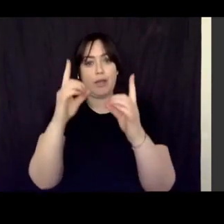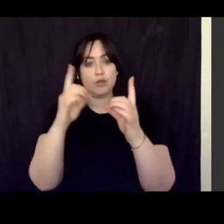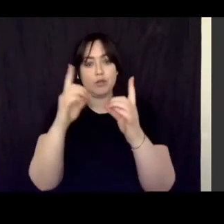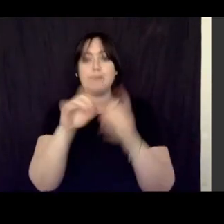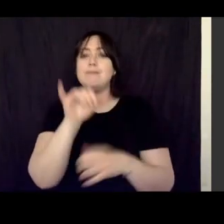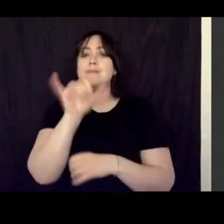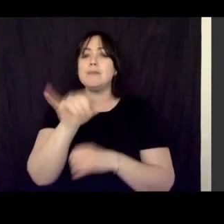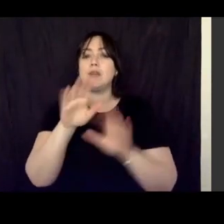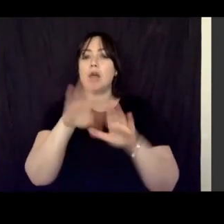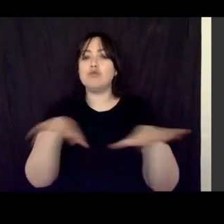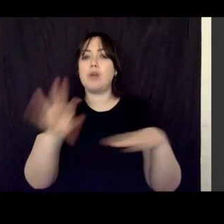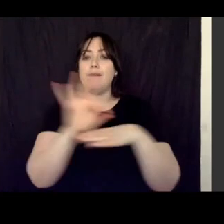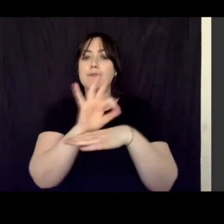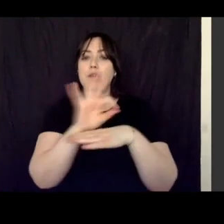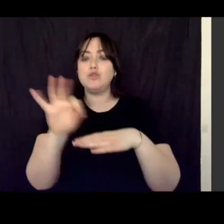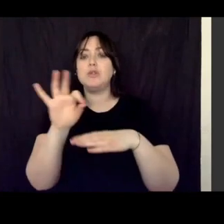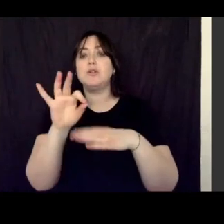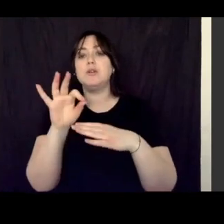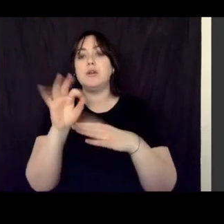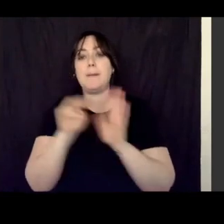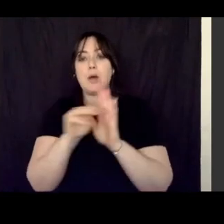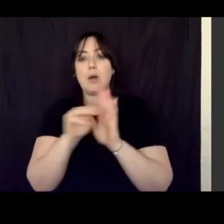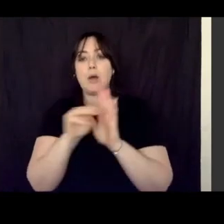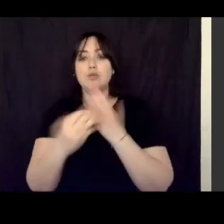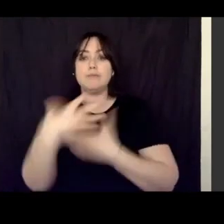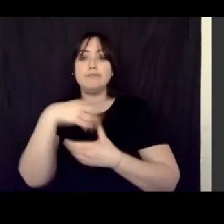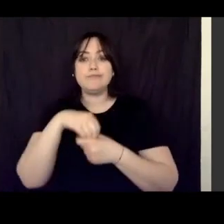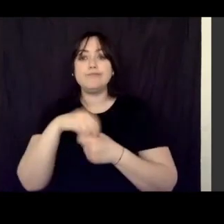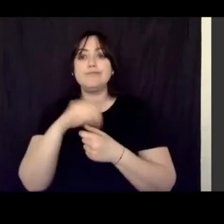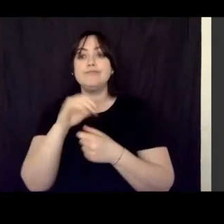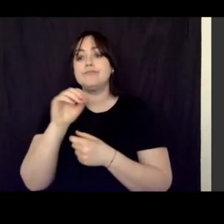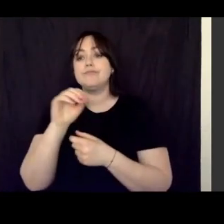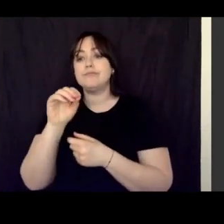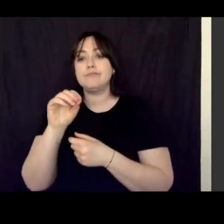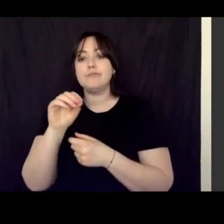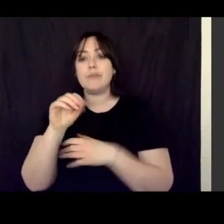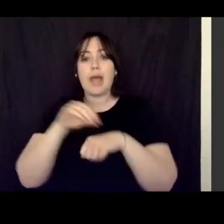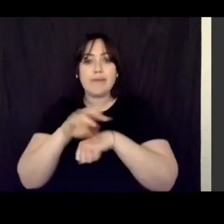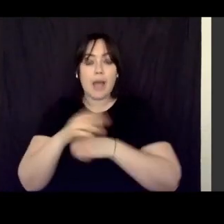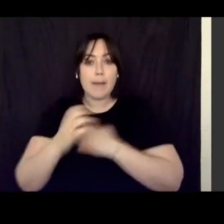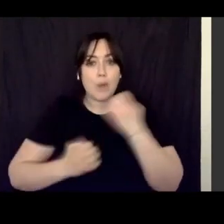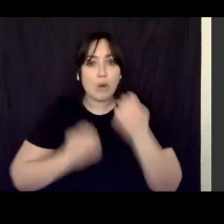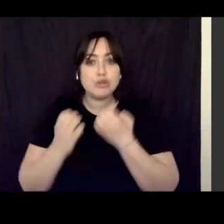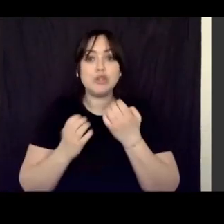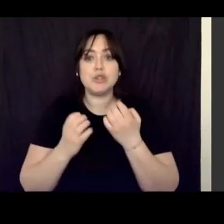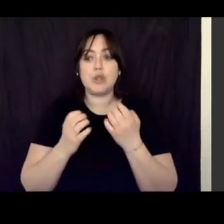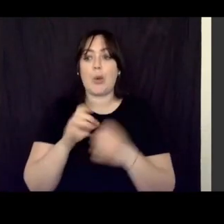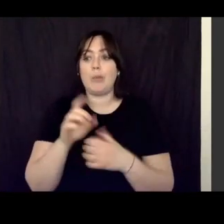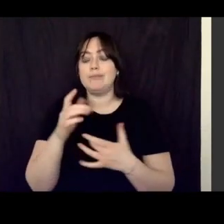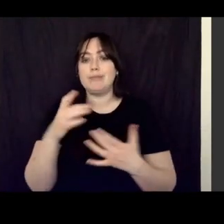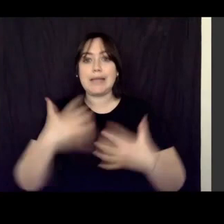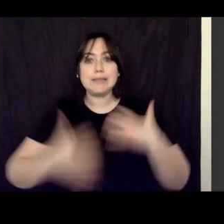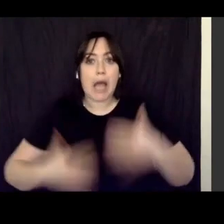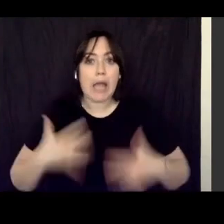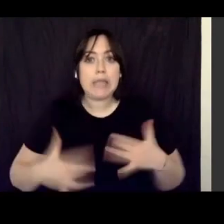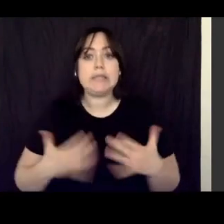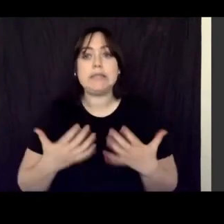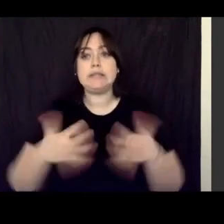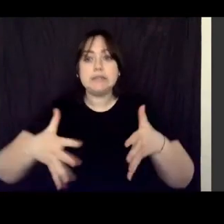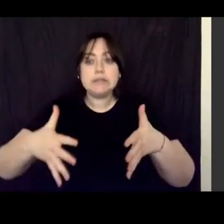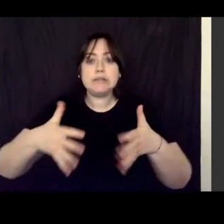instance, affect and emotion like anxiety, depression, the ability of the child to